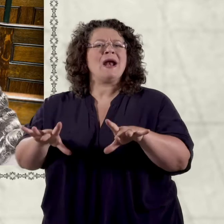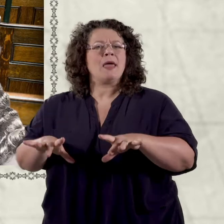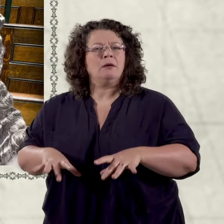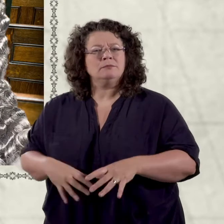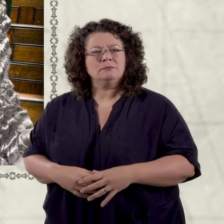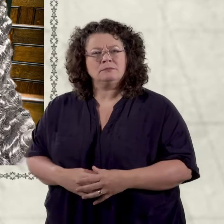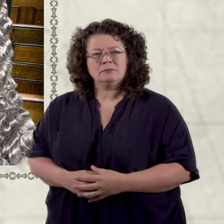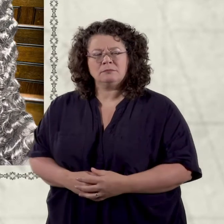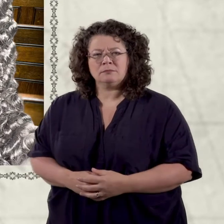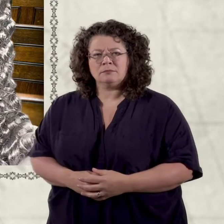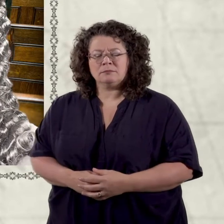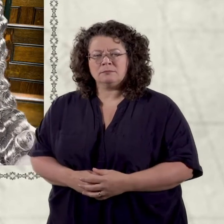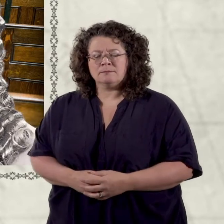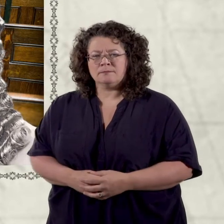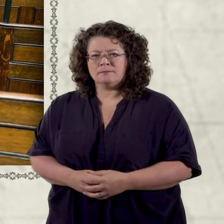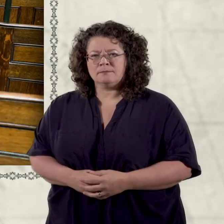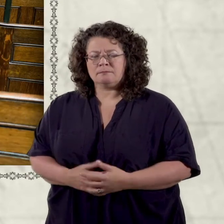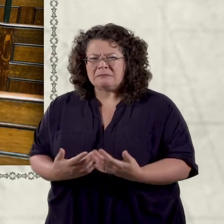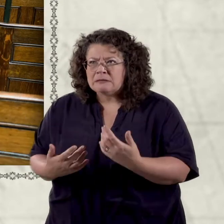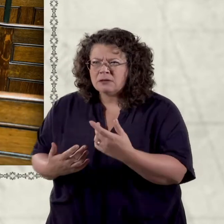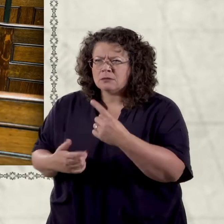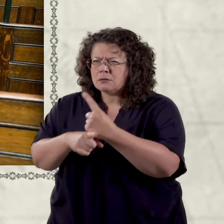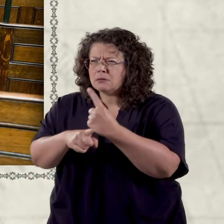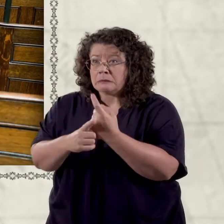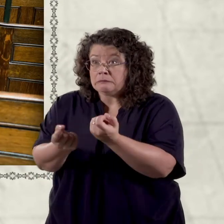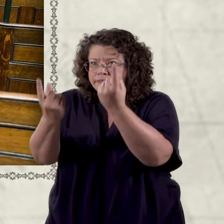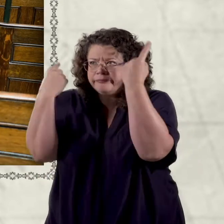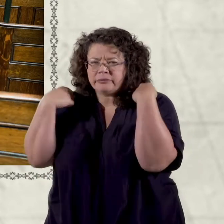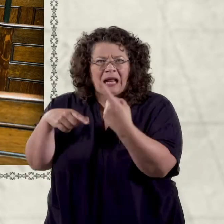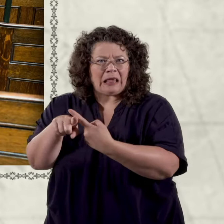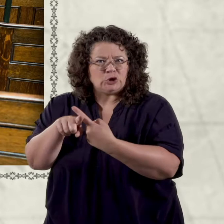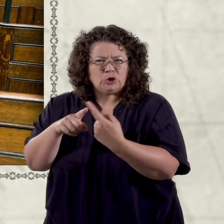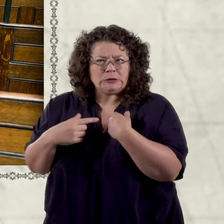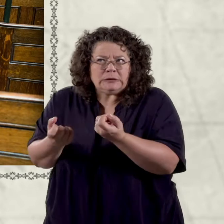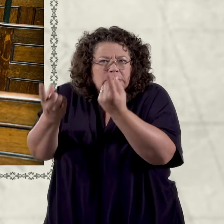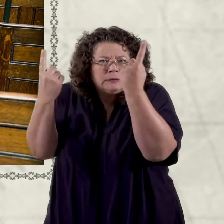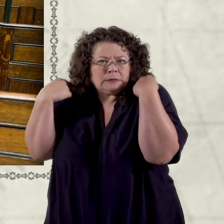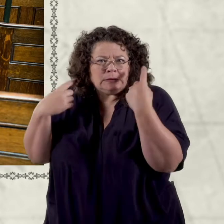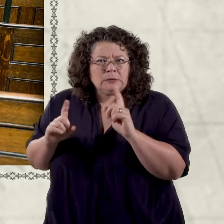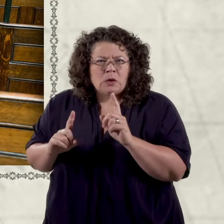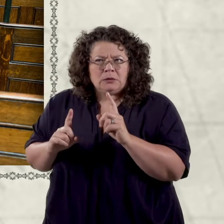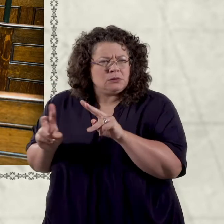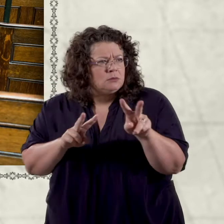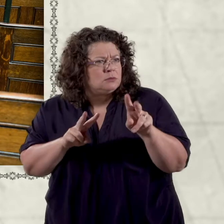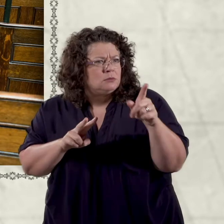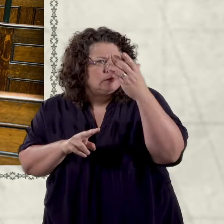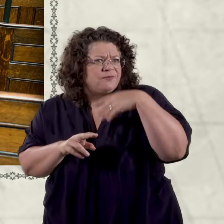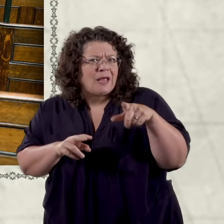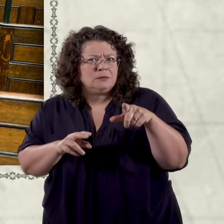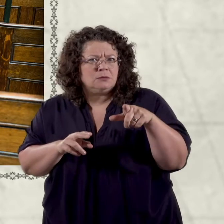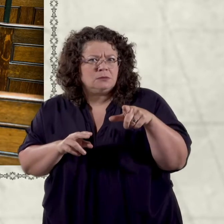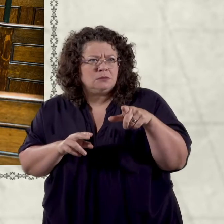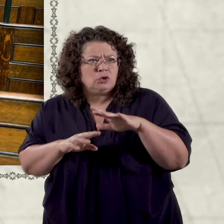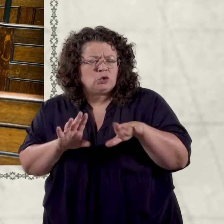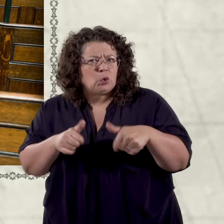Australia. Now, although I didn't understand a word that the judge had said, I could